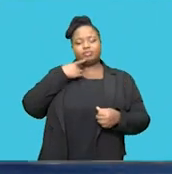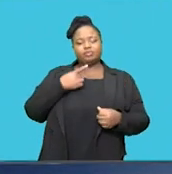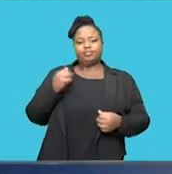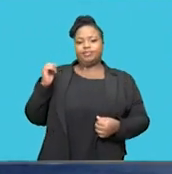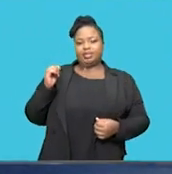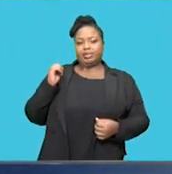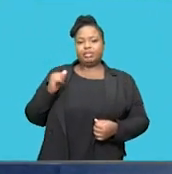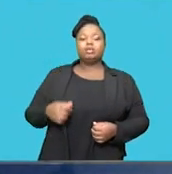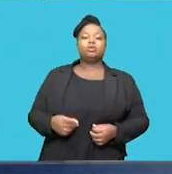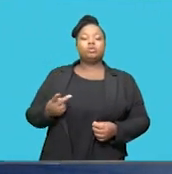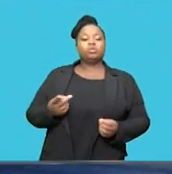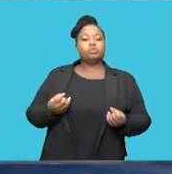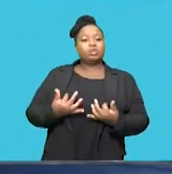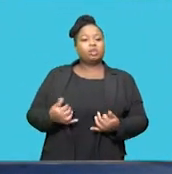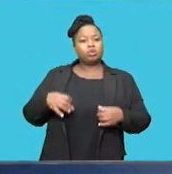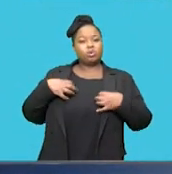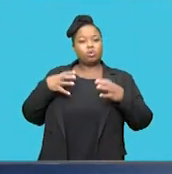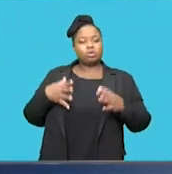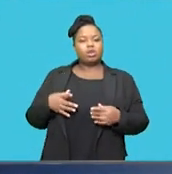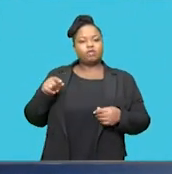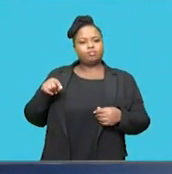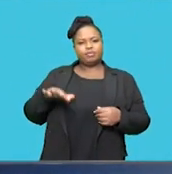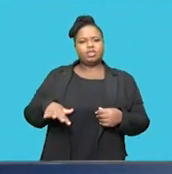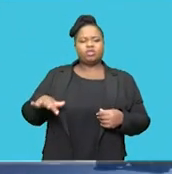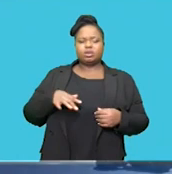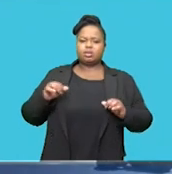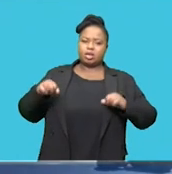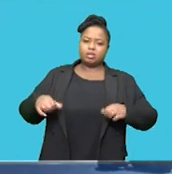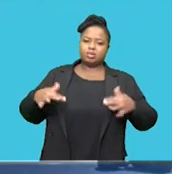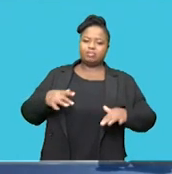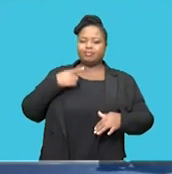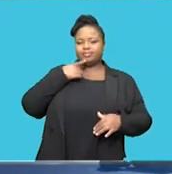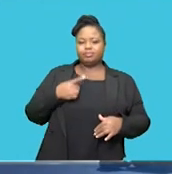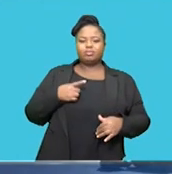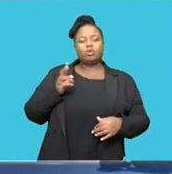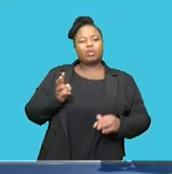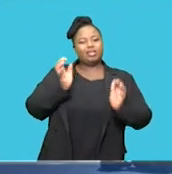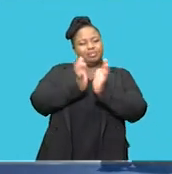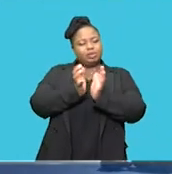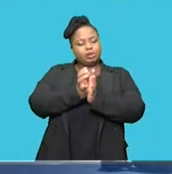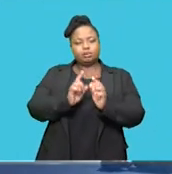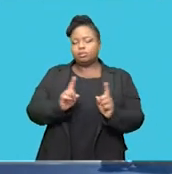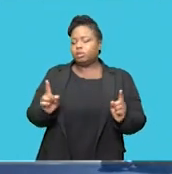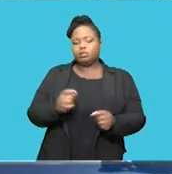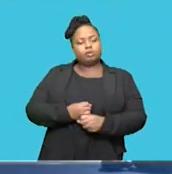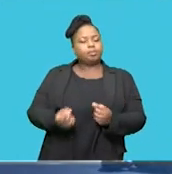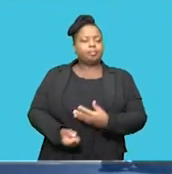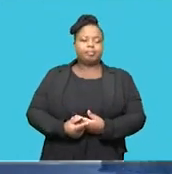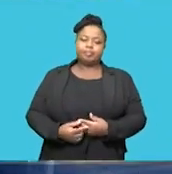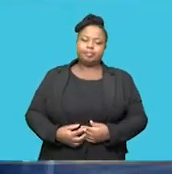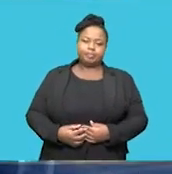izolo. Umnini walandawo uvumile ukuba kubekho inhlanganiso kodwa akakhange asigcine eso